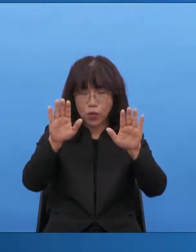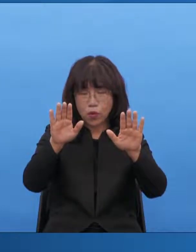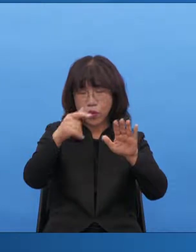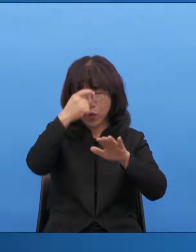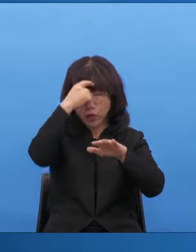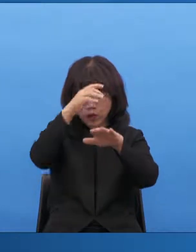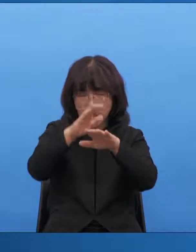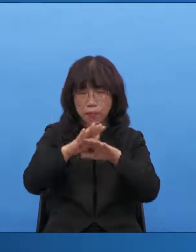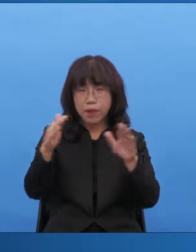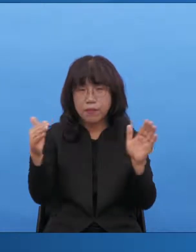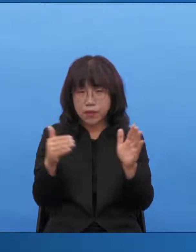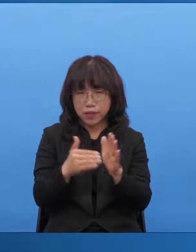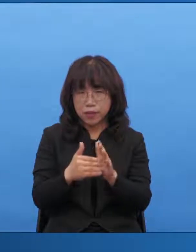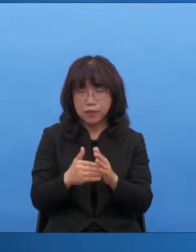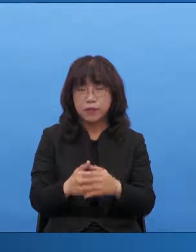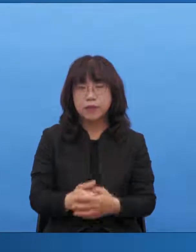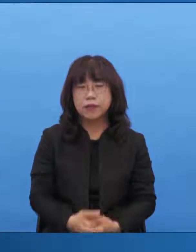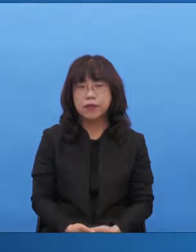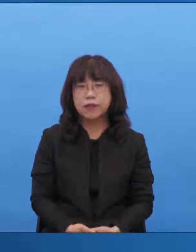la bénédiction finale.